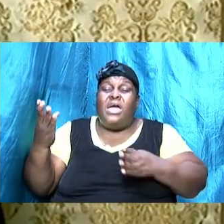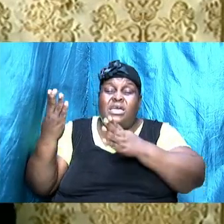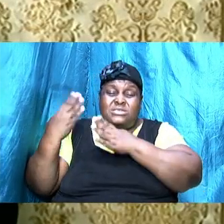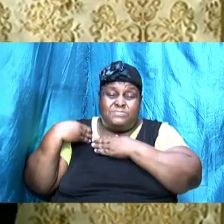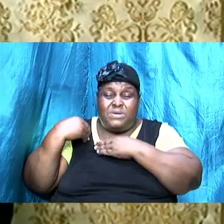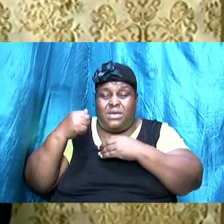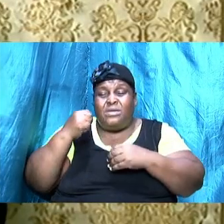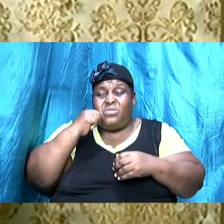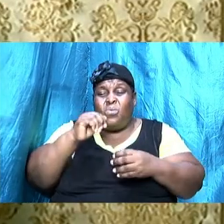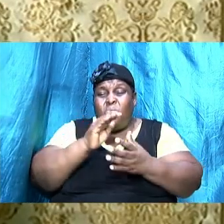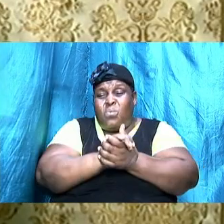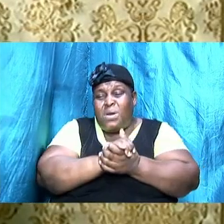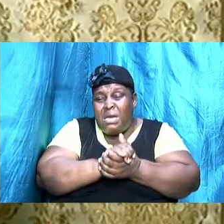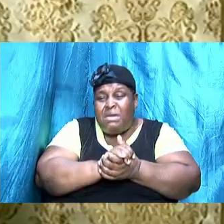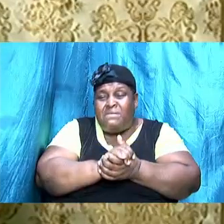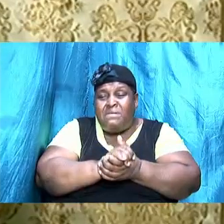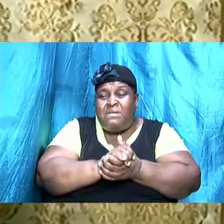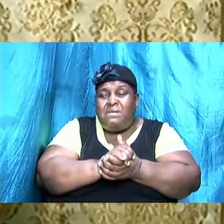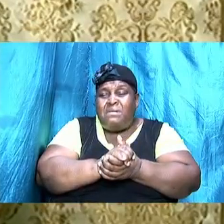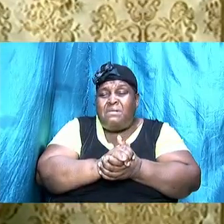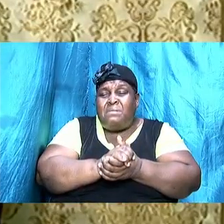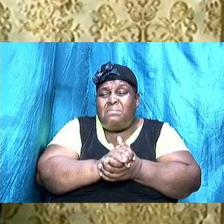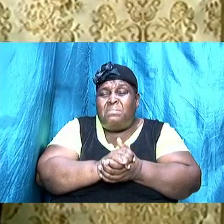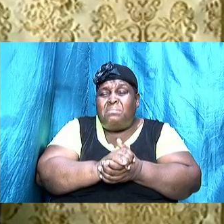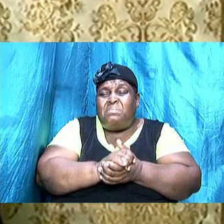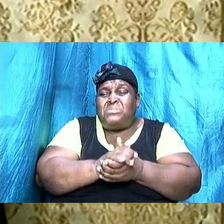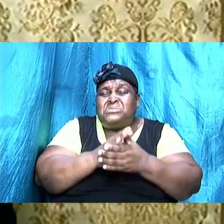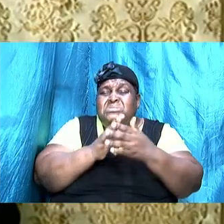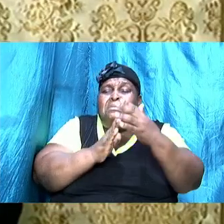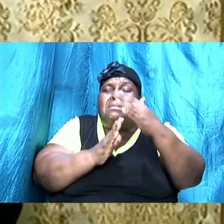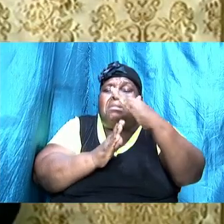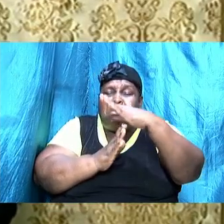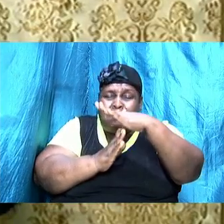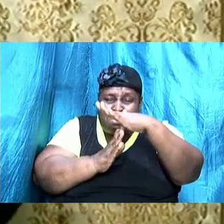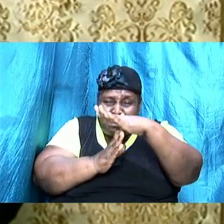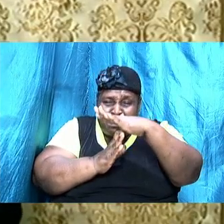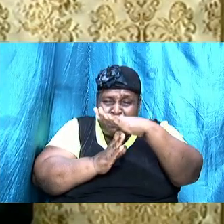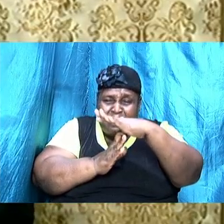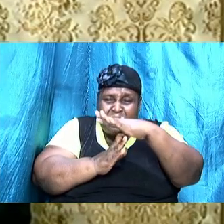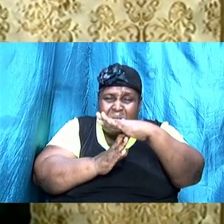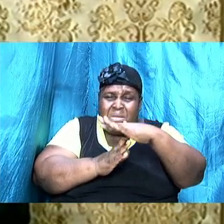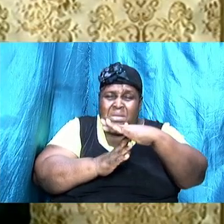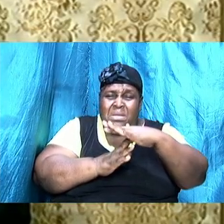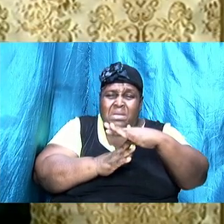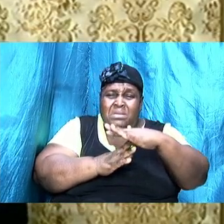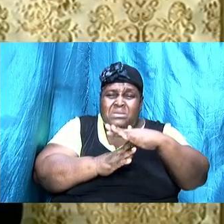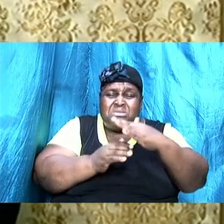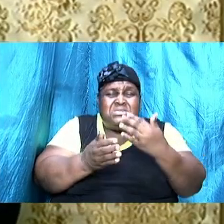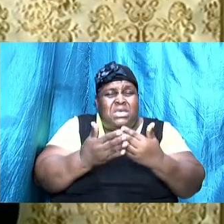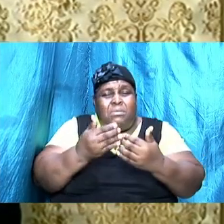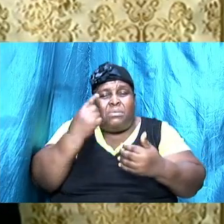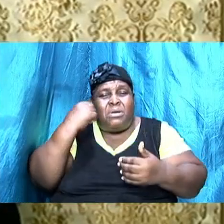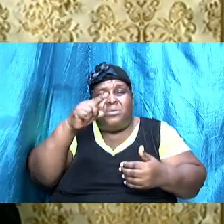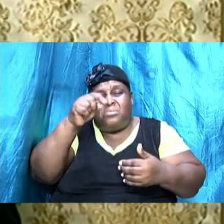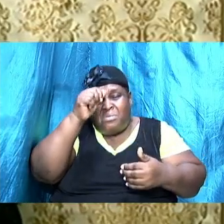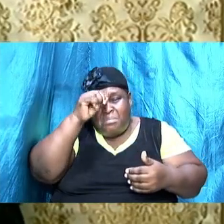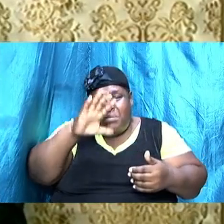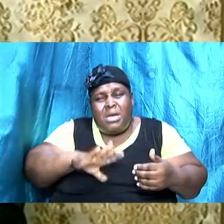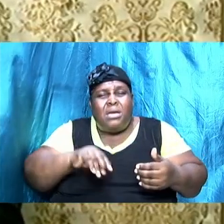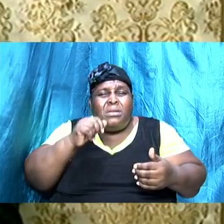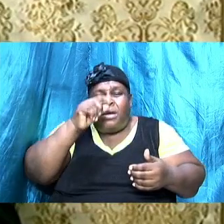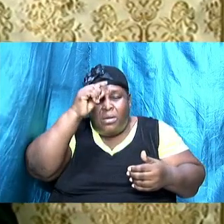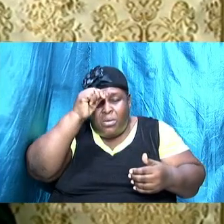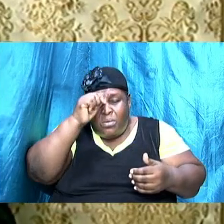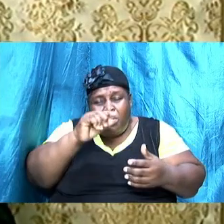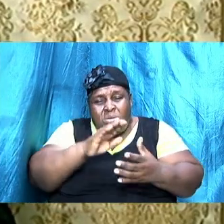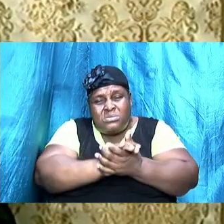is going to bend and conform simply because you're a man and a husband, it doesn't happen like that. And I reject that on behalf